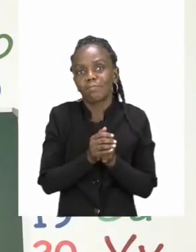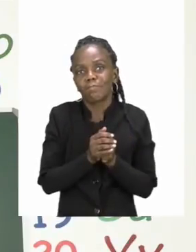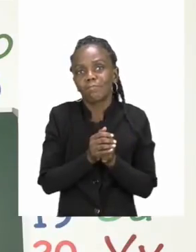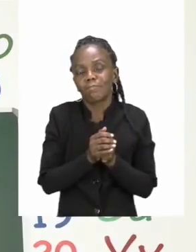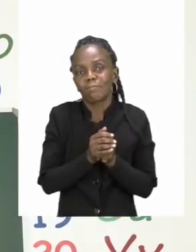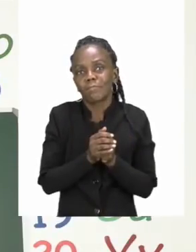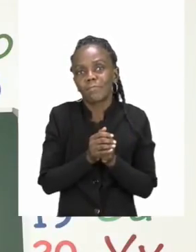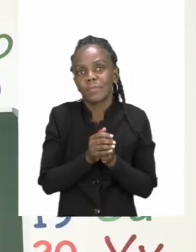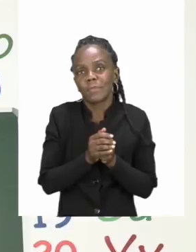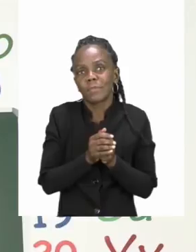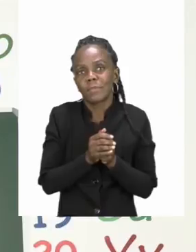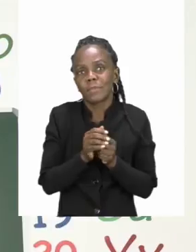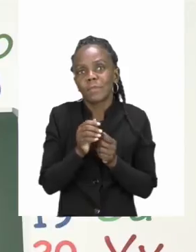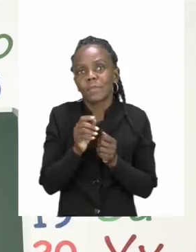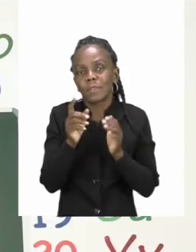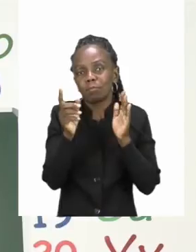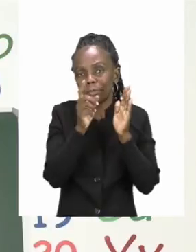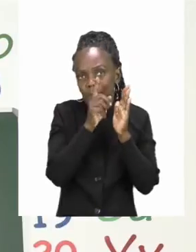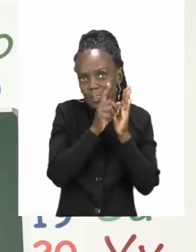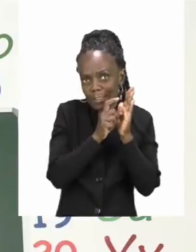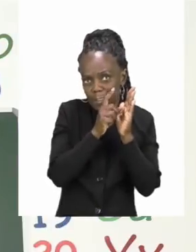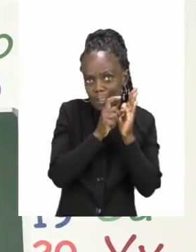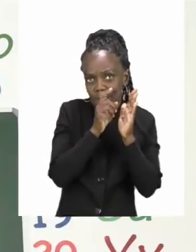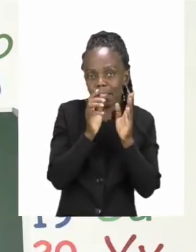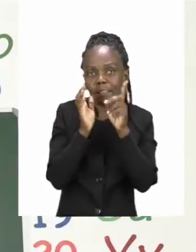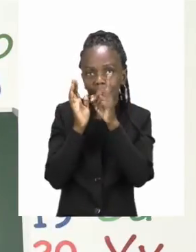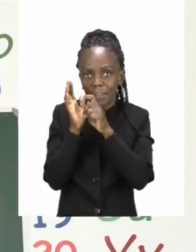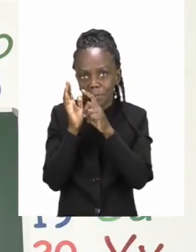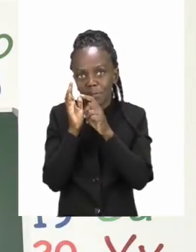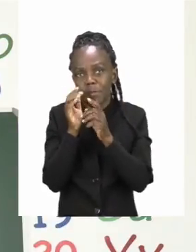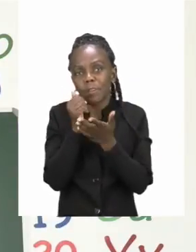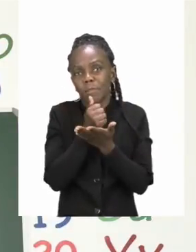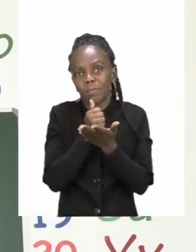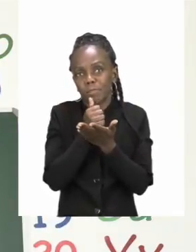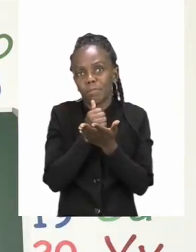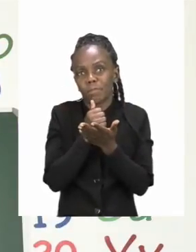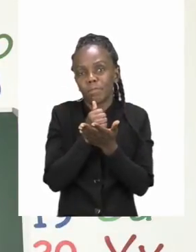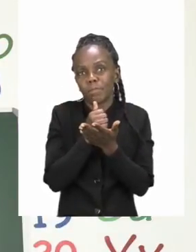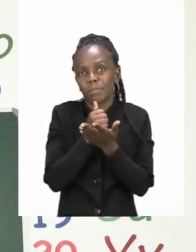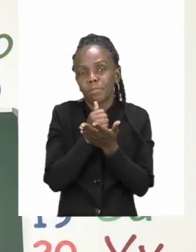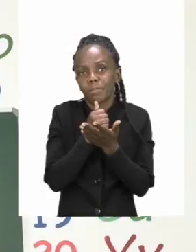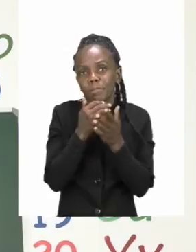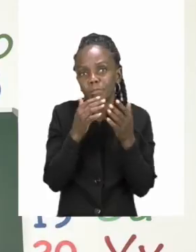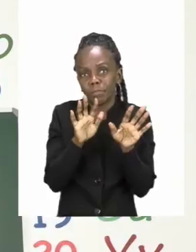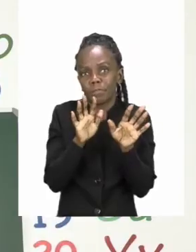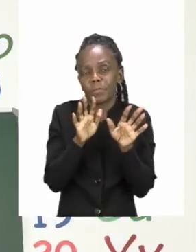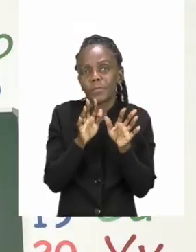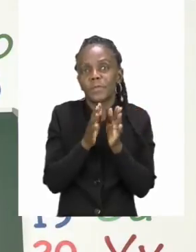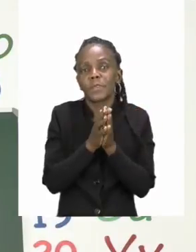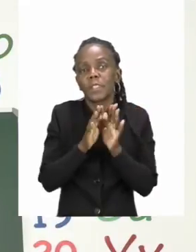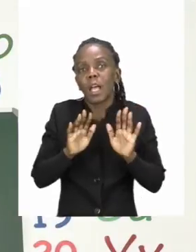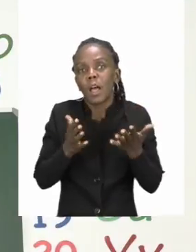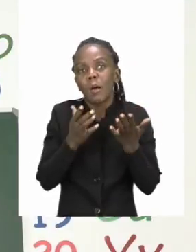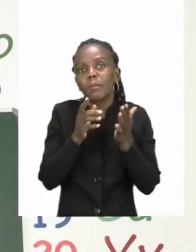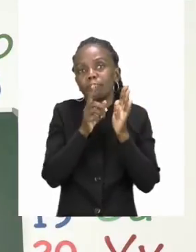us sanitize since we are at the end. Remember, boys and girls, this is how we sanitize.